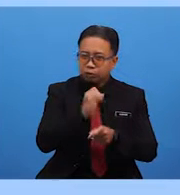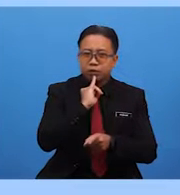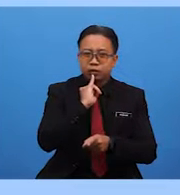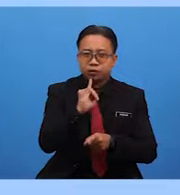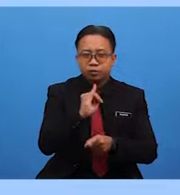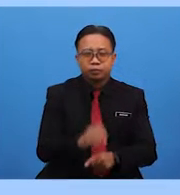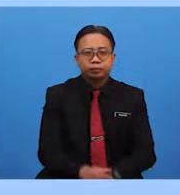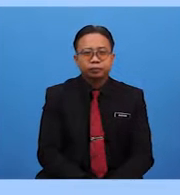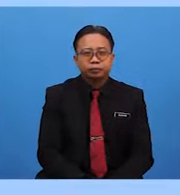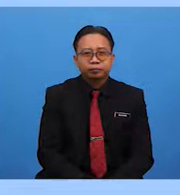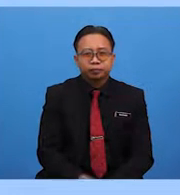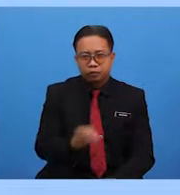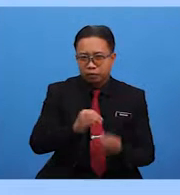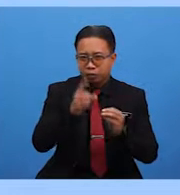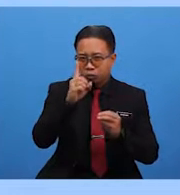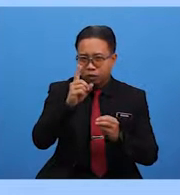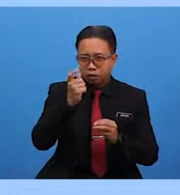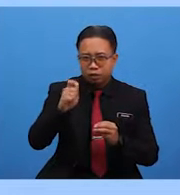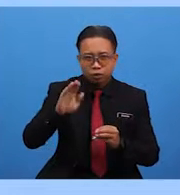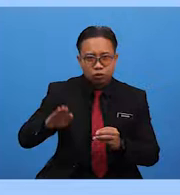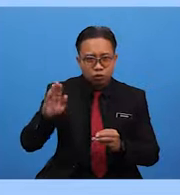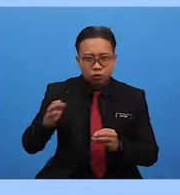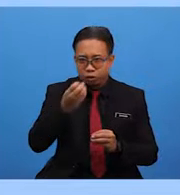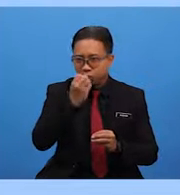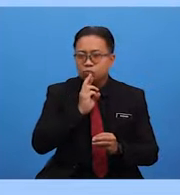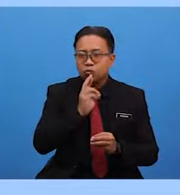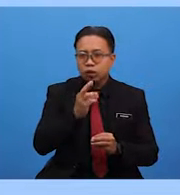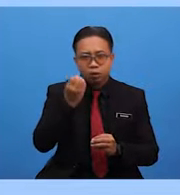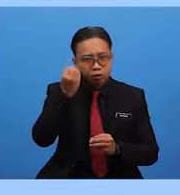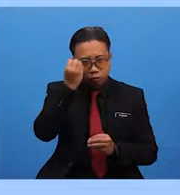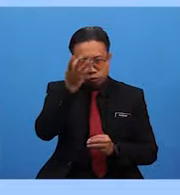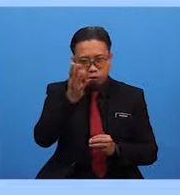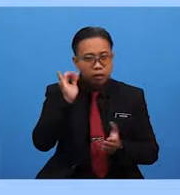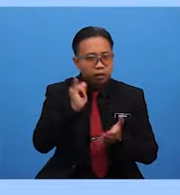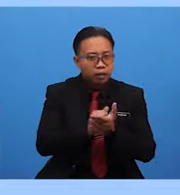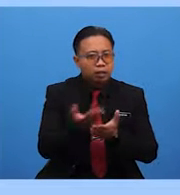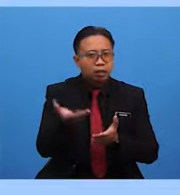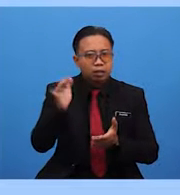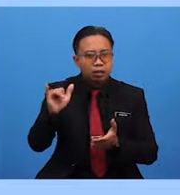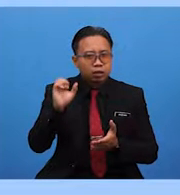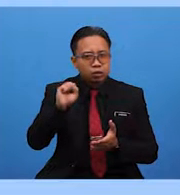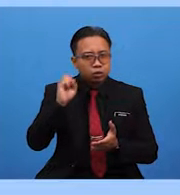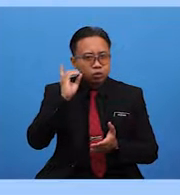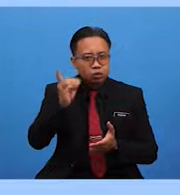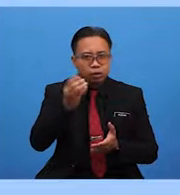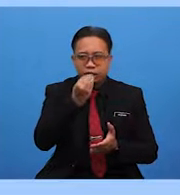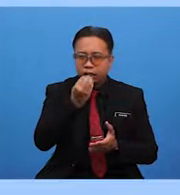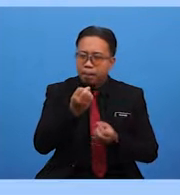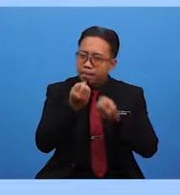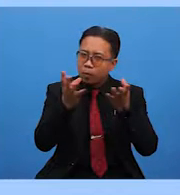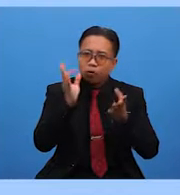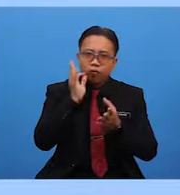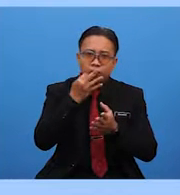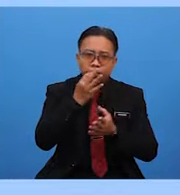is, children were told that they should eat more fruits and vegetables to